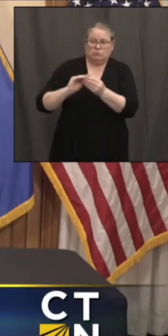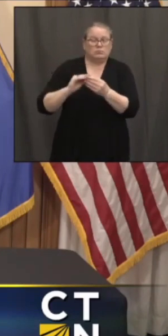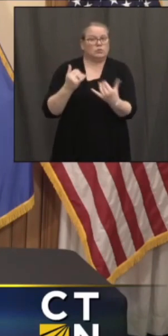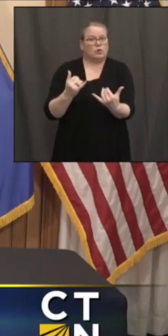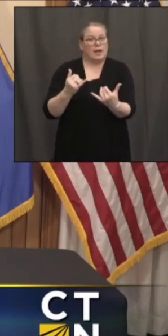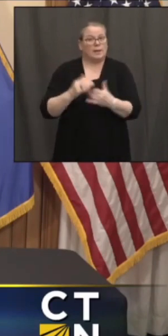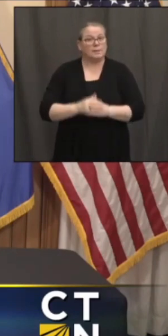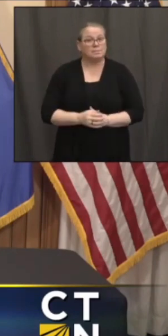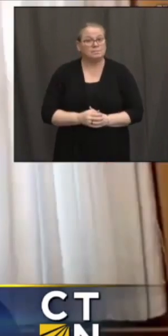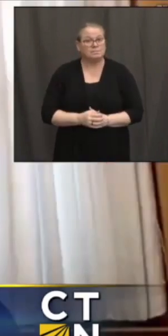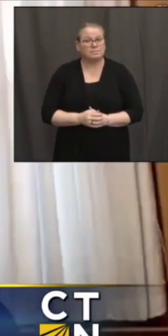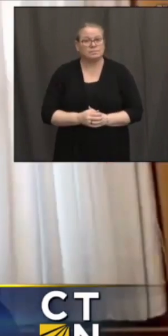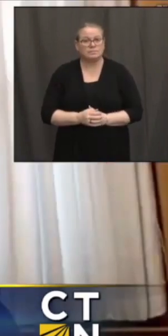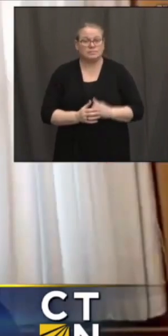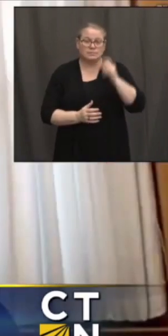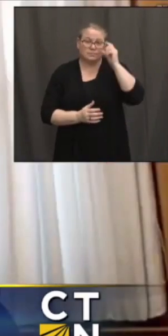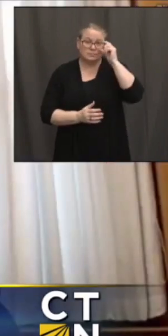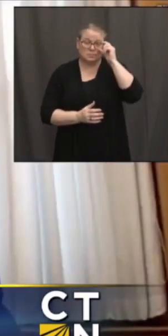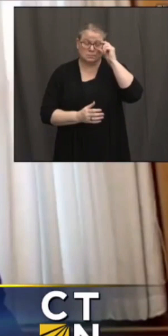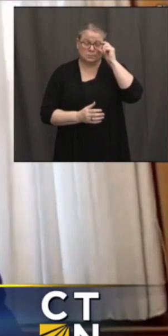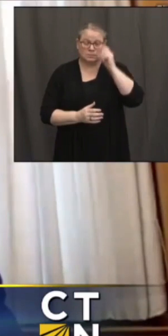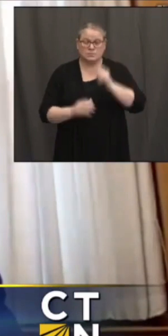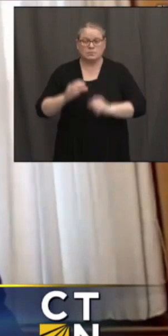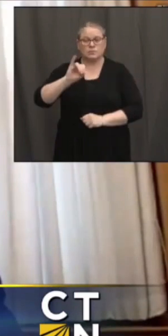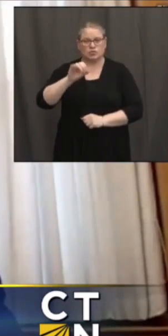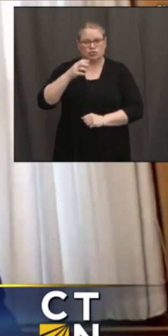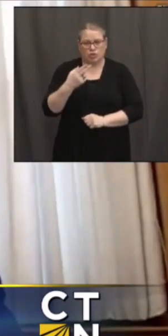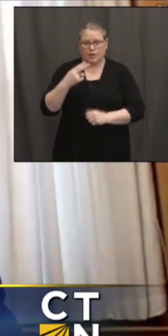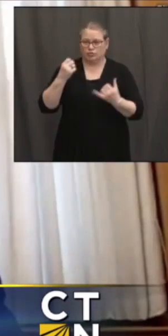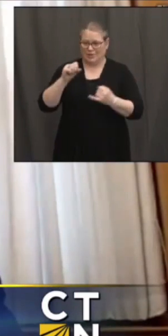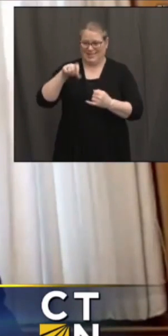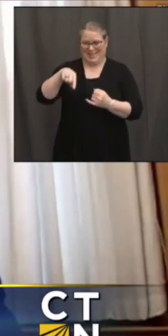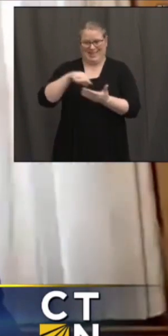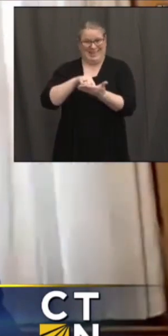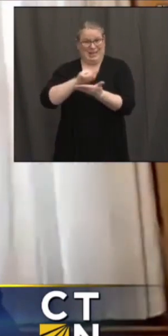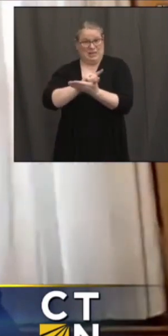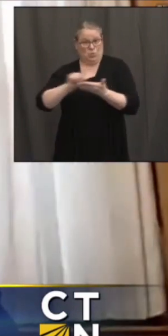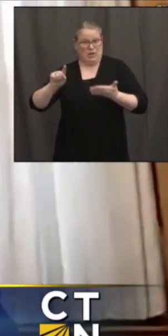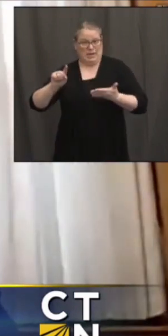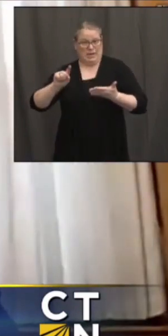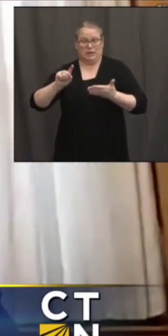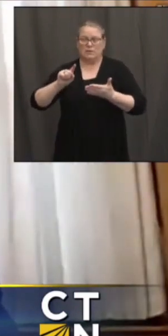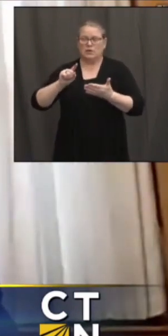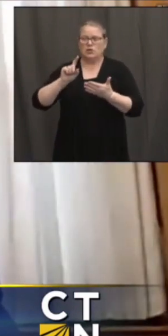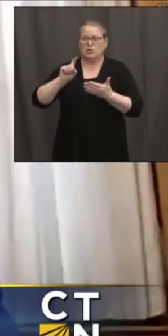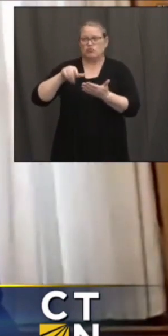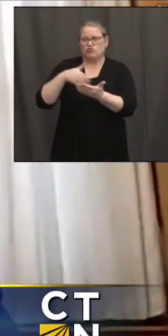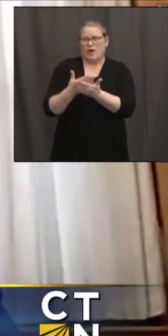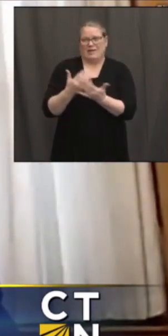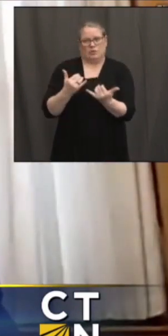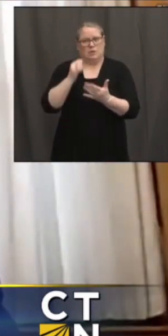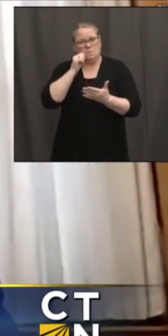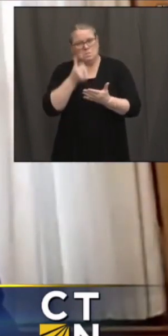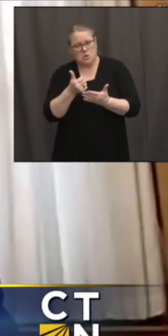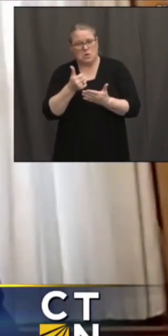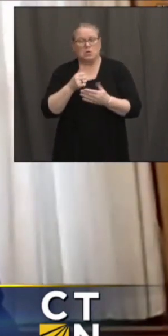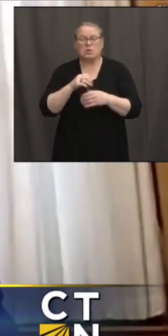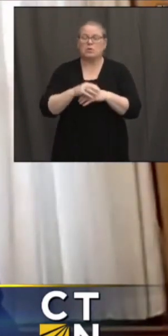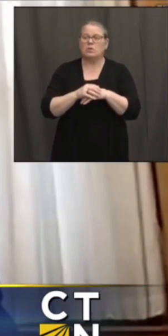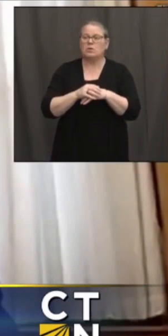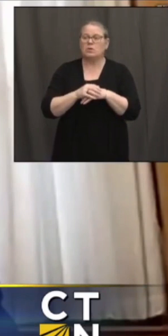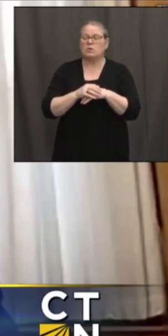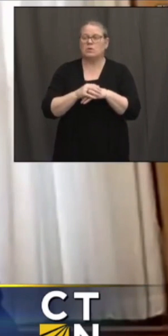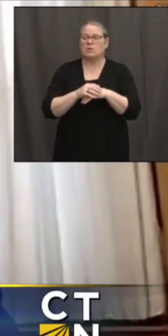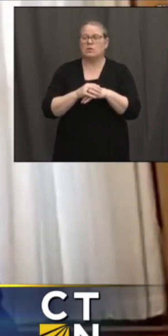yes. So this week's shipments probably are arriving today, tomorrow. So as of what it was delivered at the end